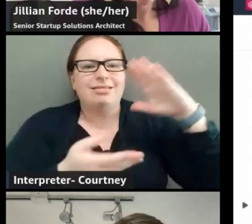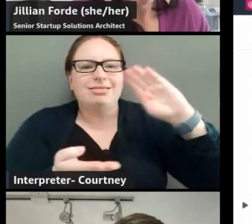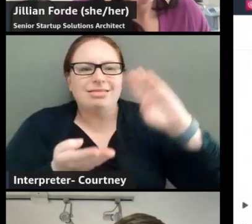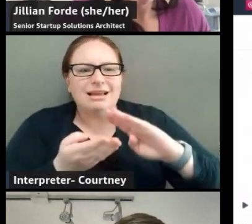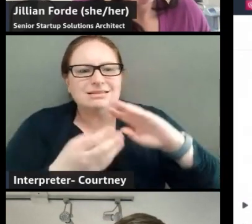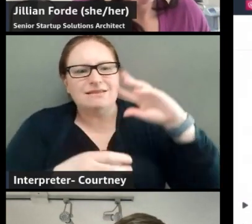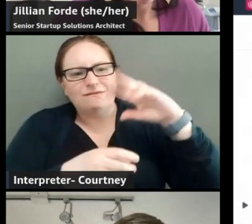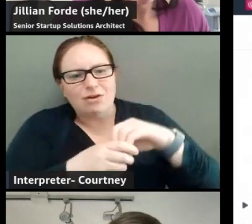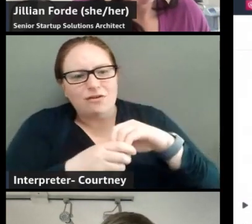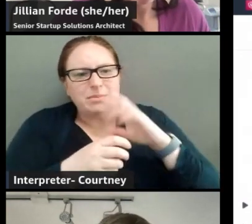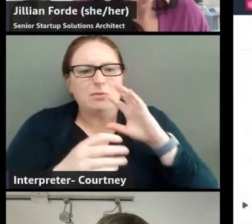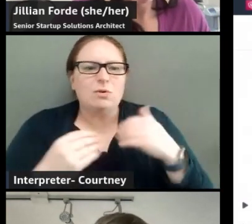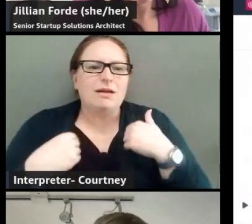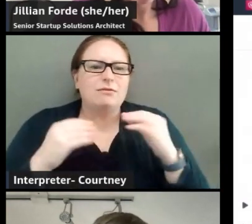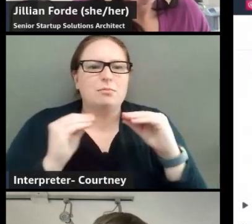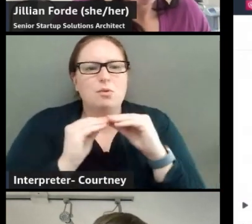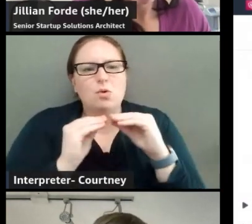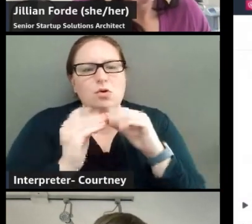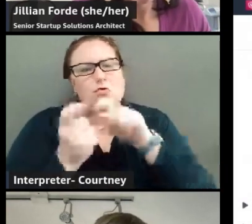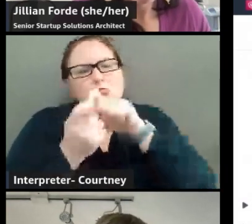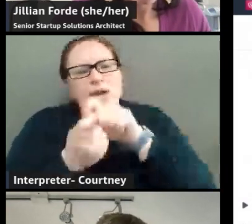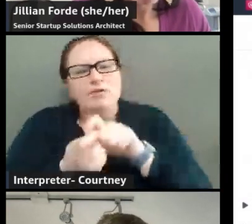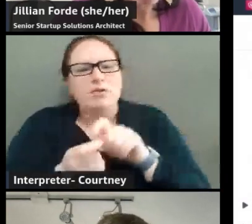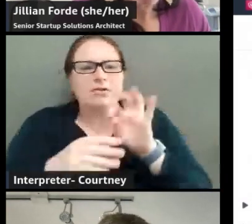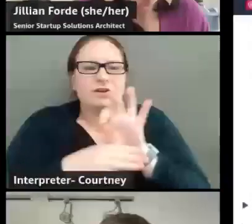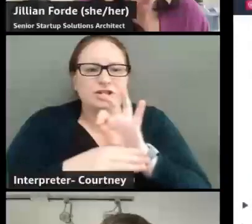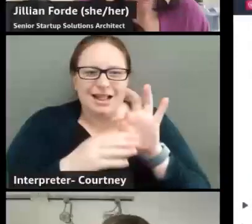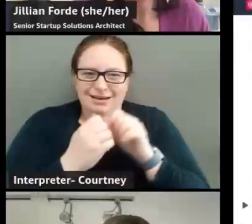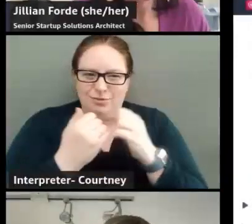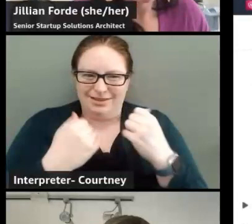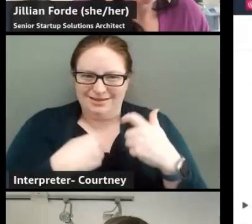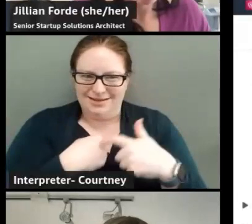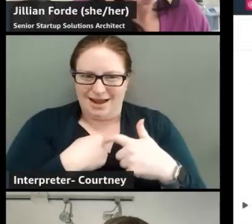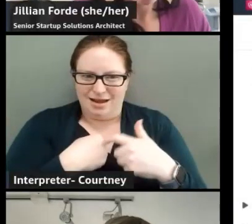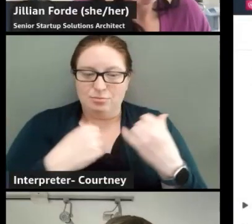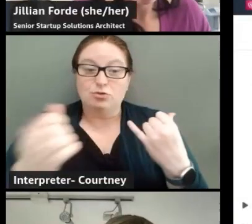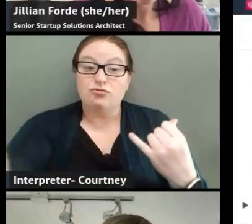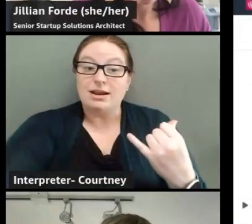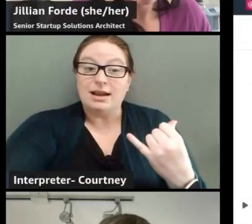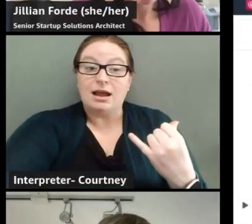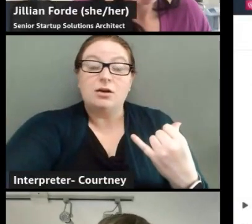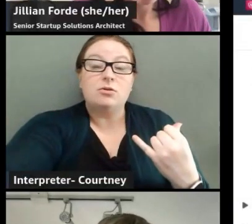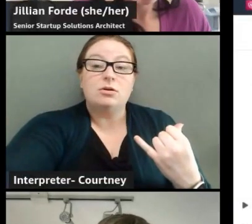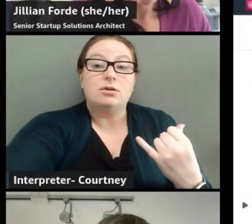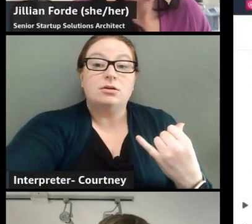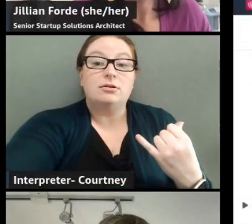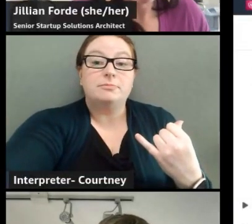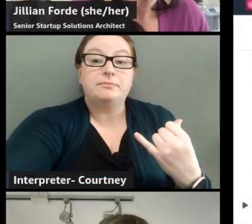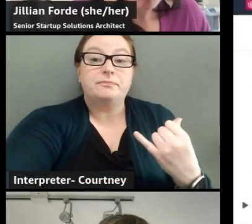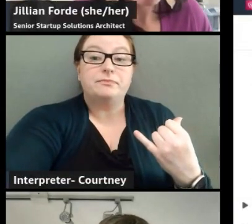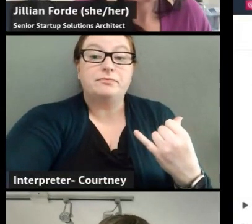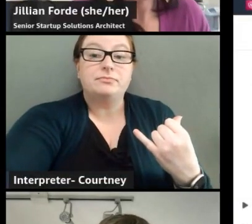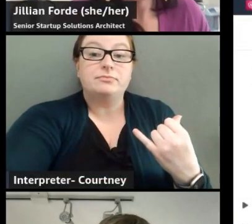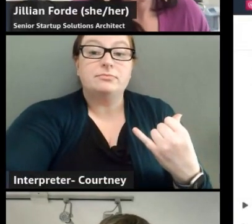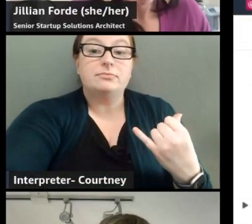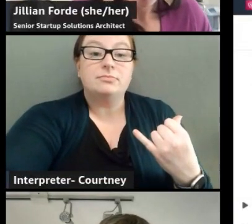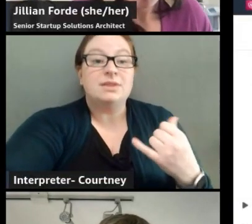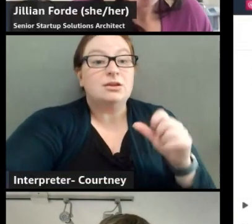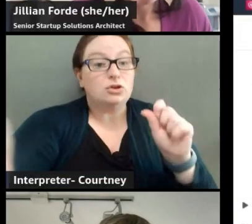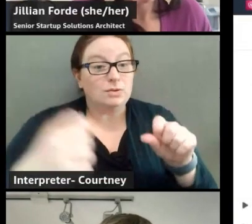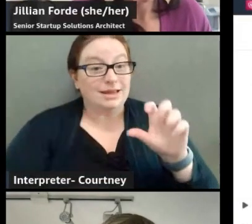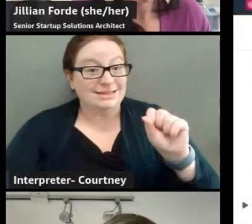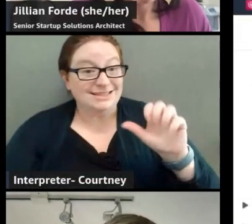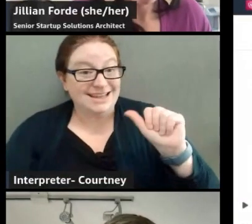get a bunch of that type of more granular functionality with time. Right now, all you can really do is, not all you can do, but you can scan it, you can schedule